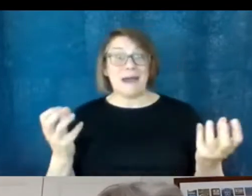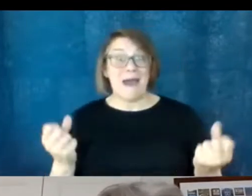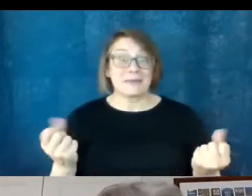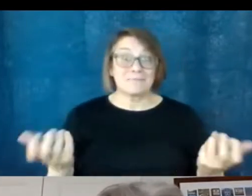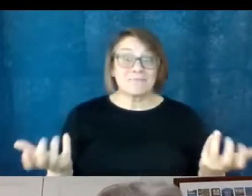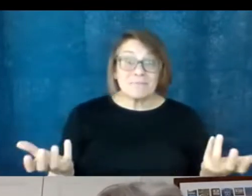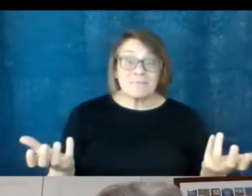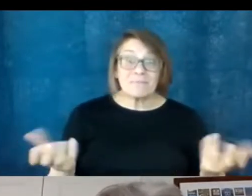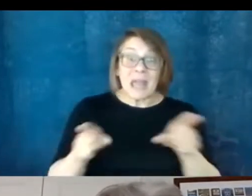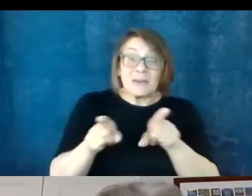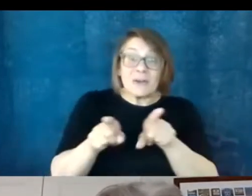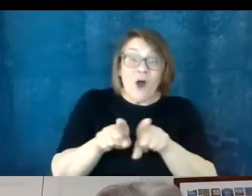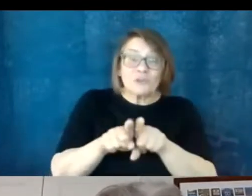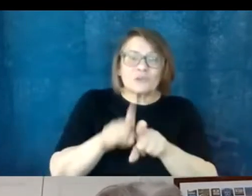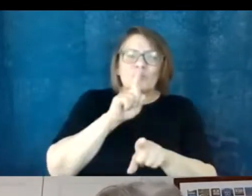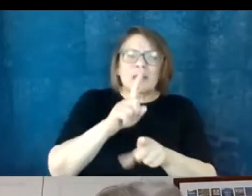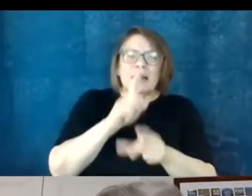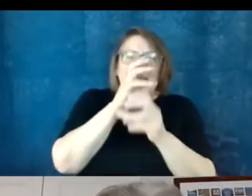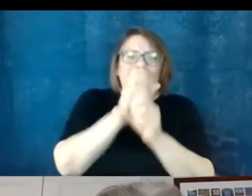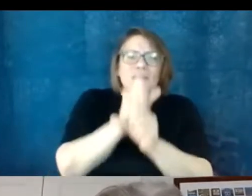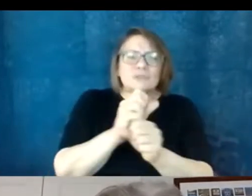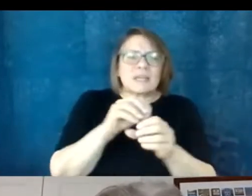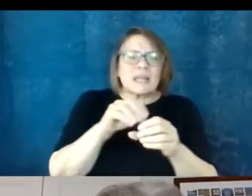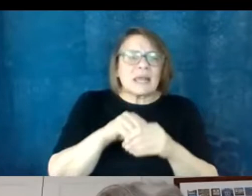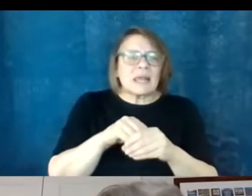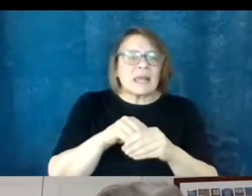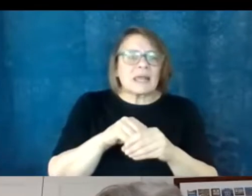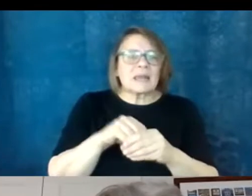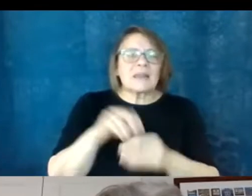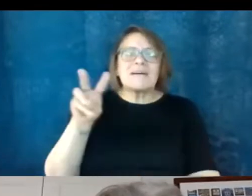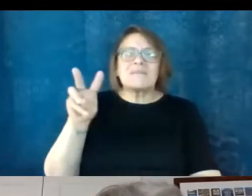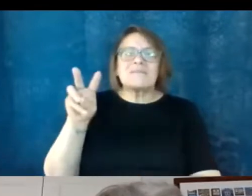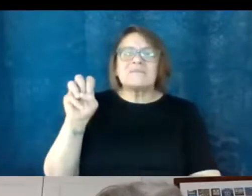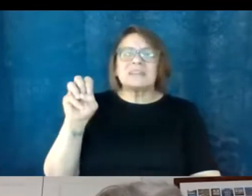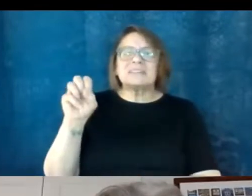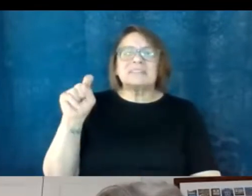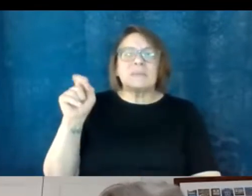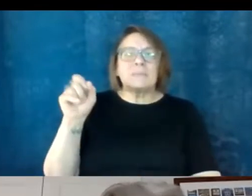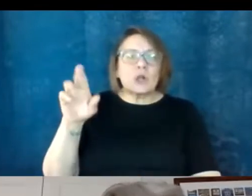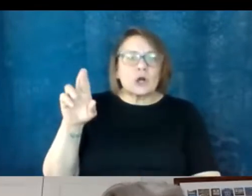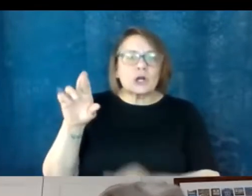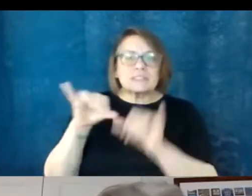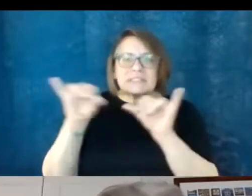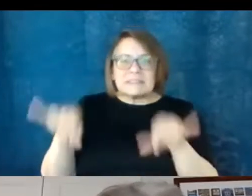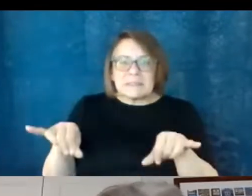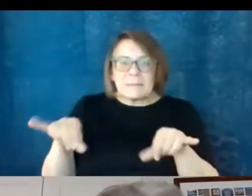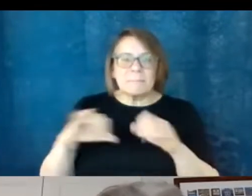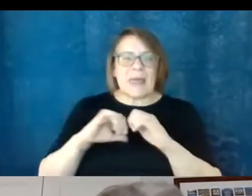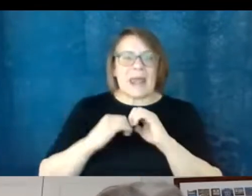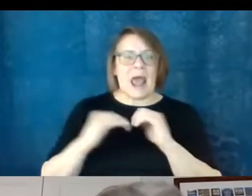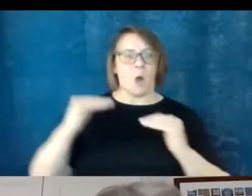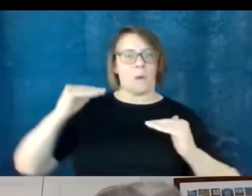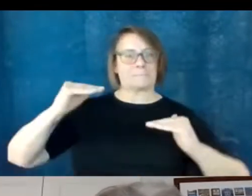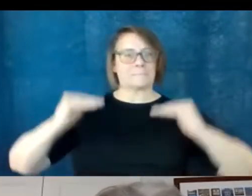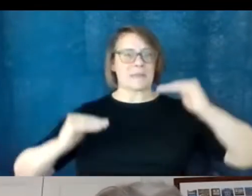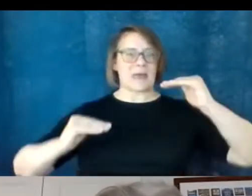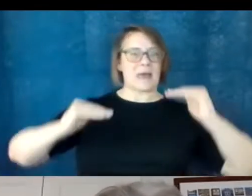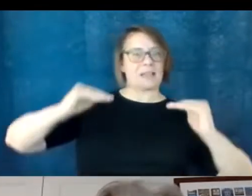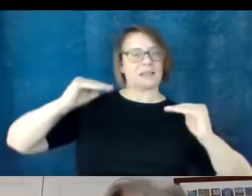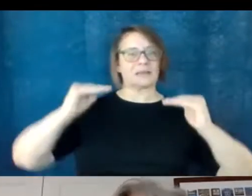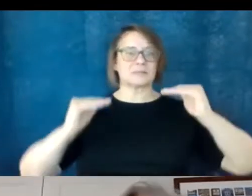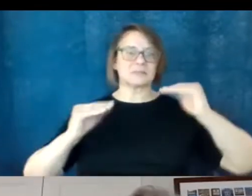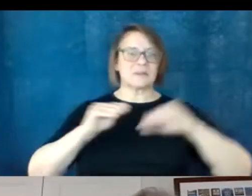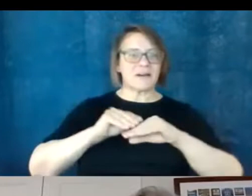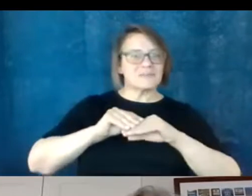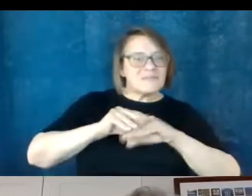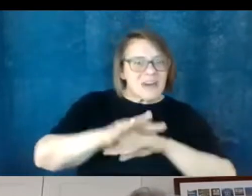And also, I was really interested in the vestibular system and how balance may